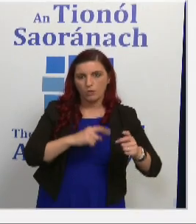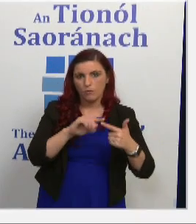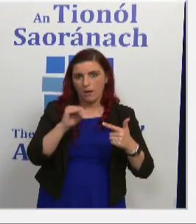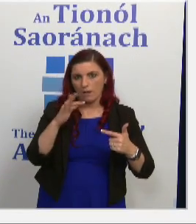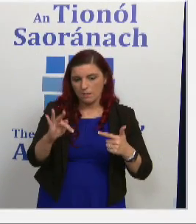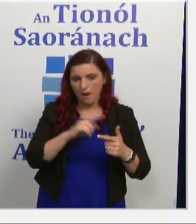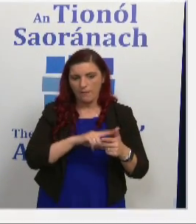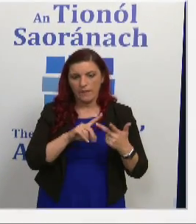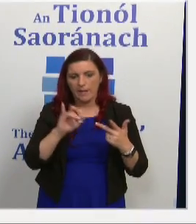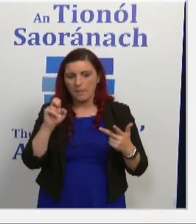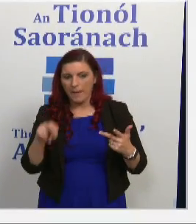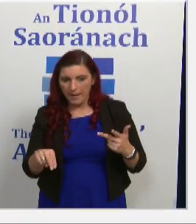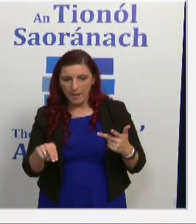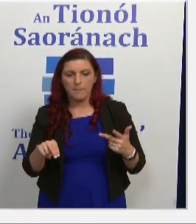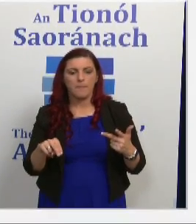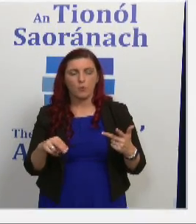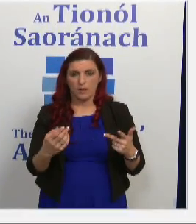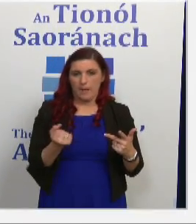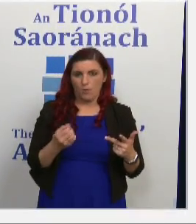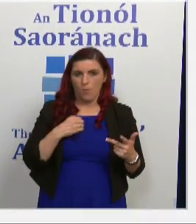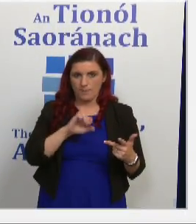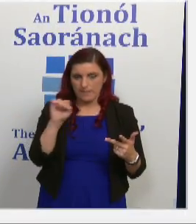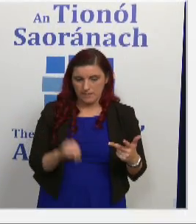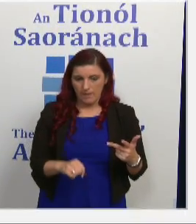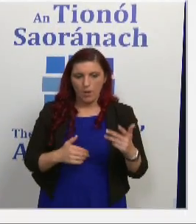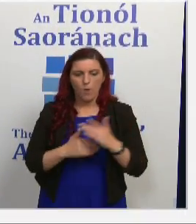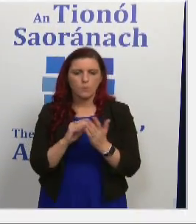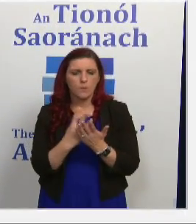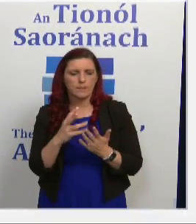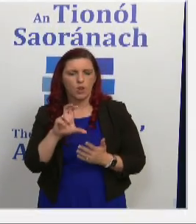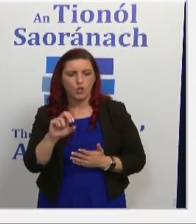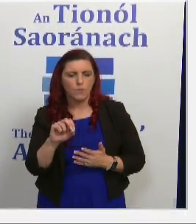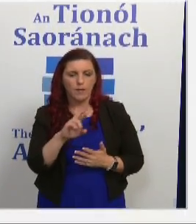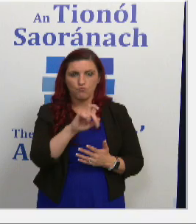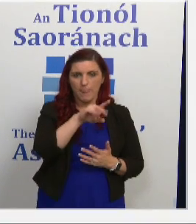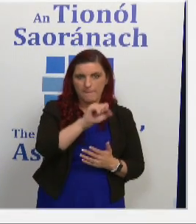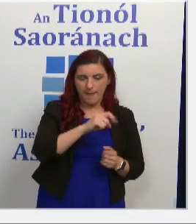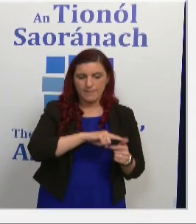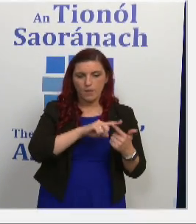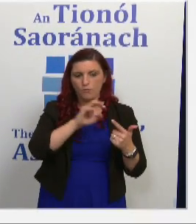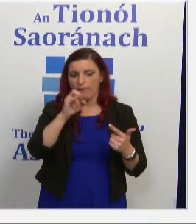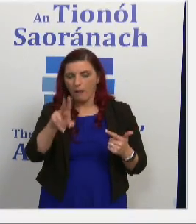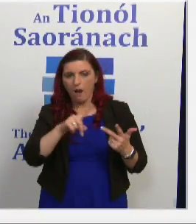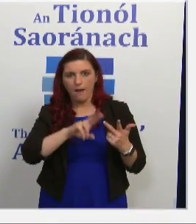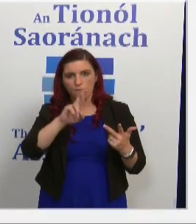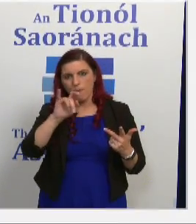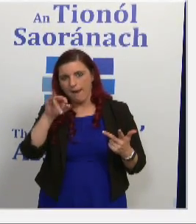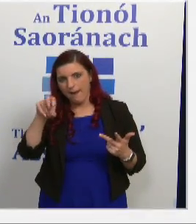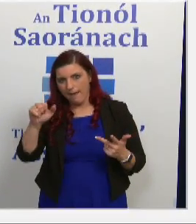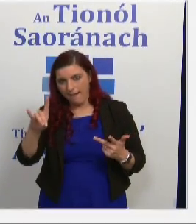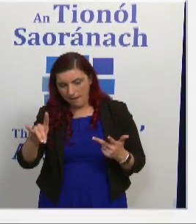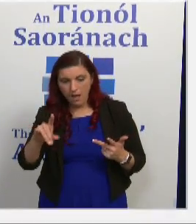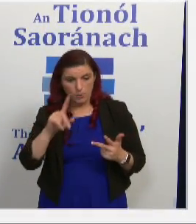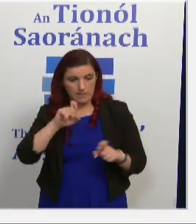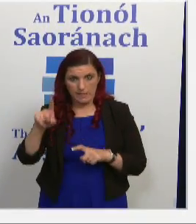actually retained their own systems, and then again up to 1930, where Rathmines, Rathgar and Ranelagh were brought into the system. And you can still see